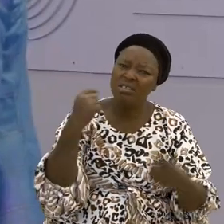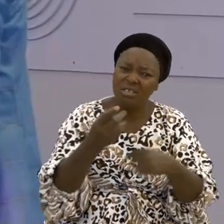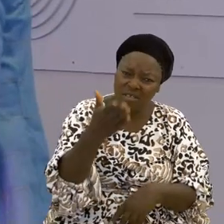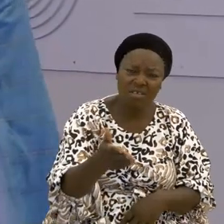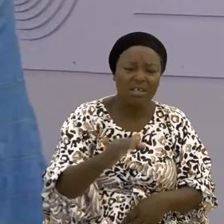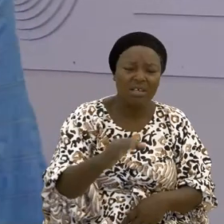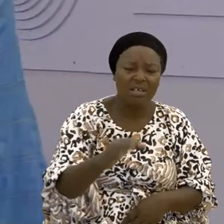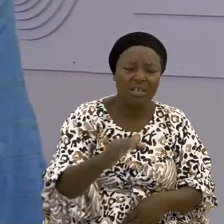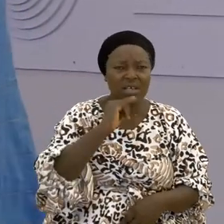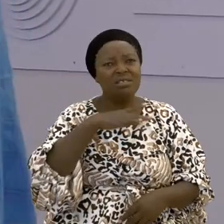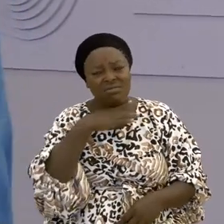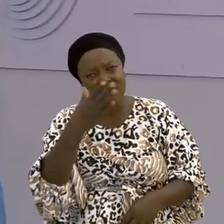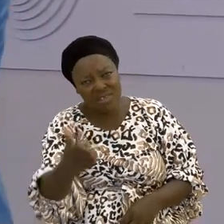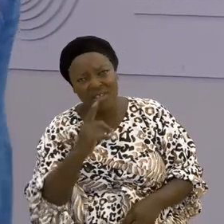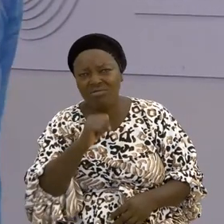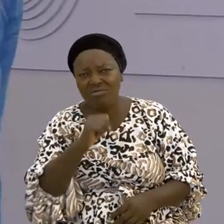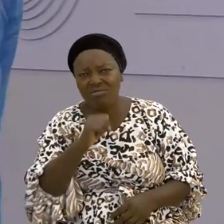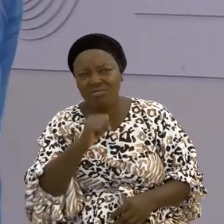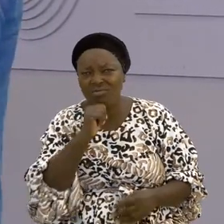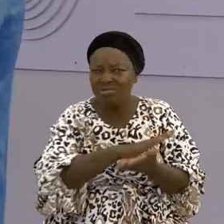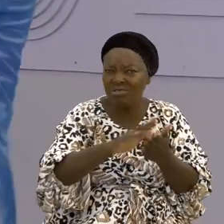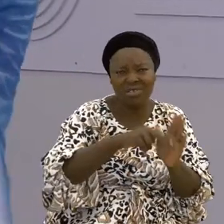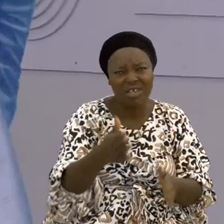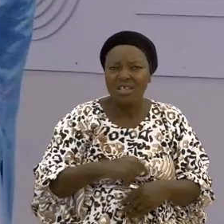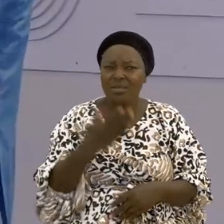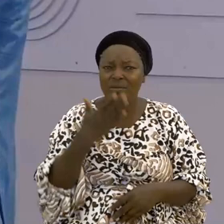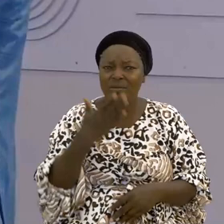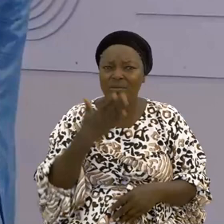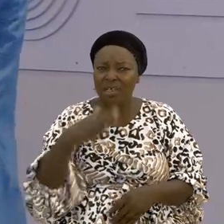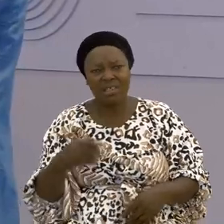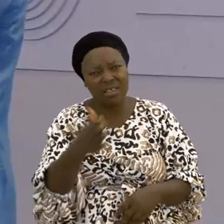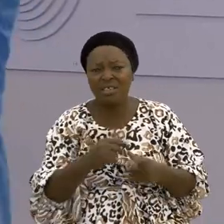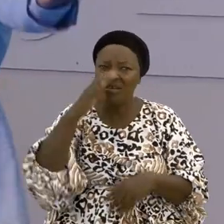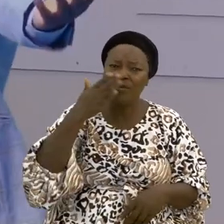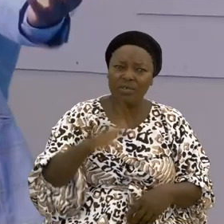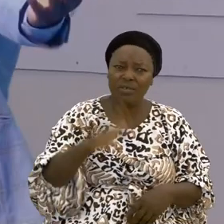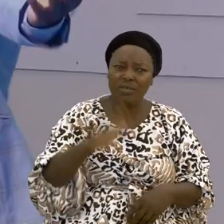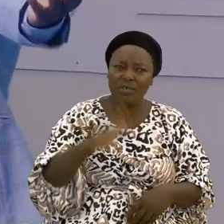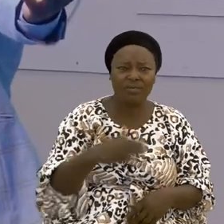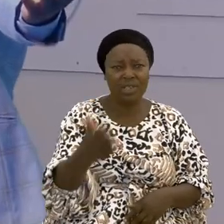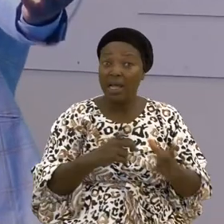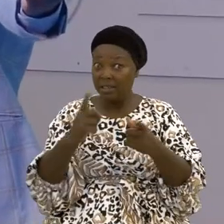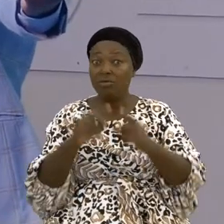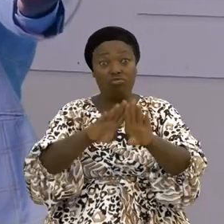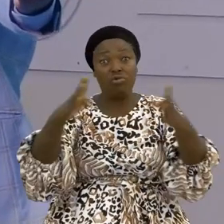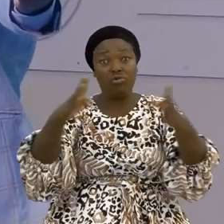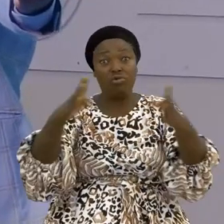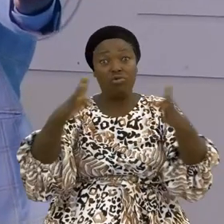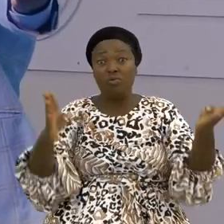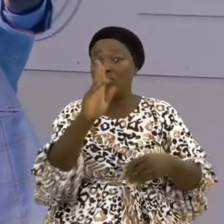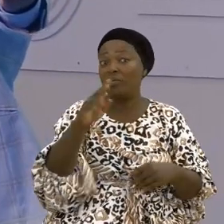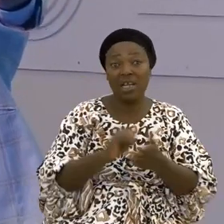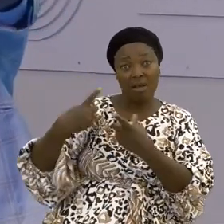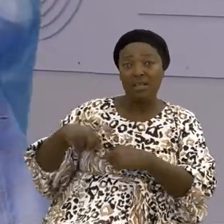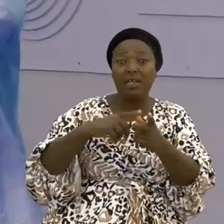here, there's uncleanness here, there's defilement here, there is evil there. And then you open that